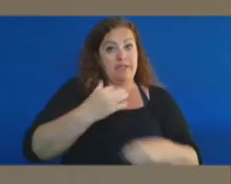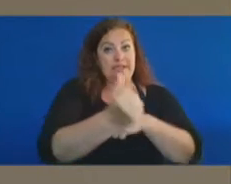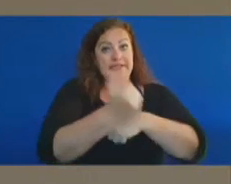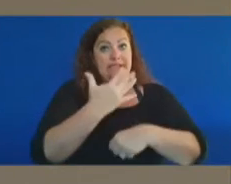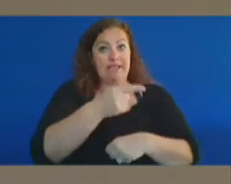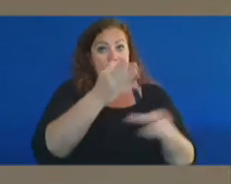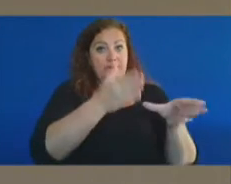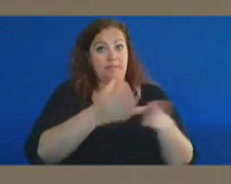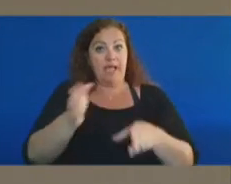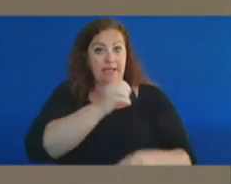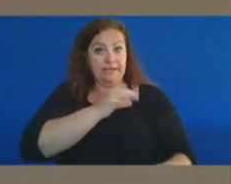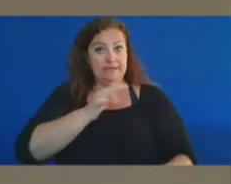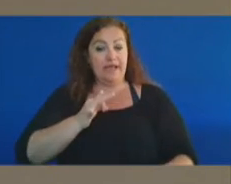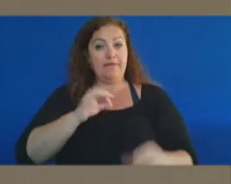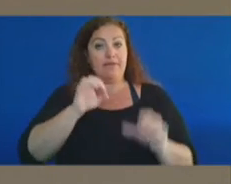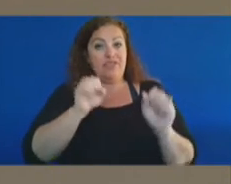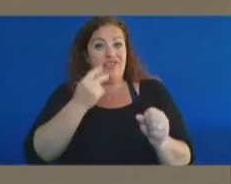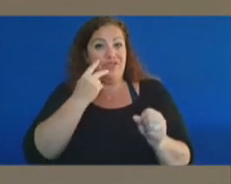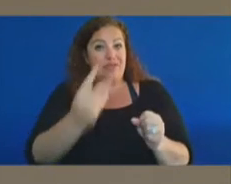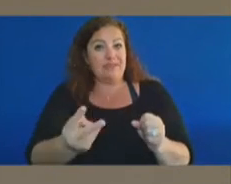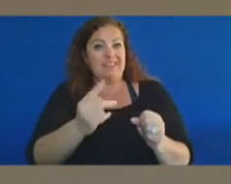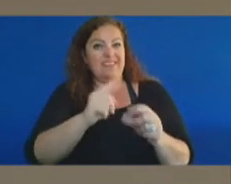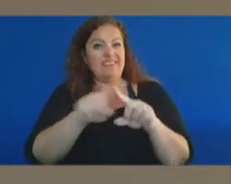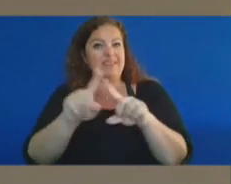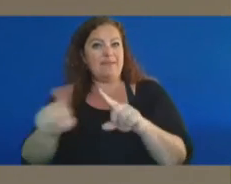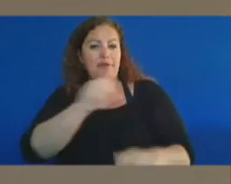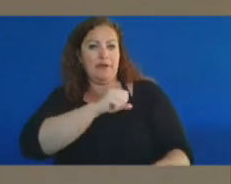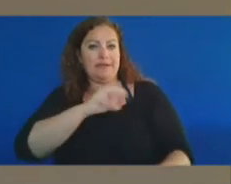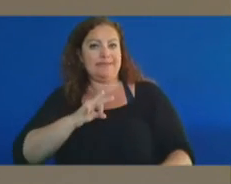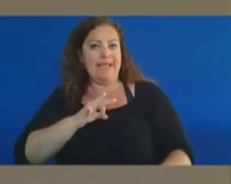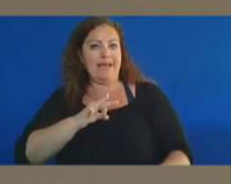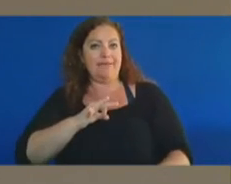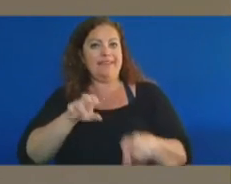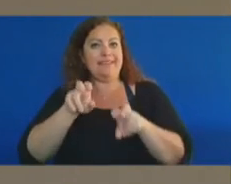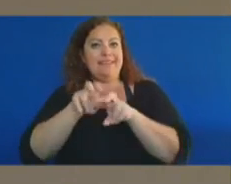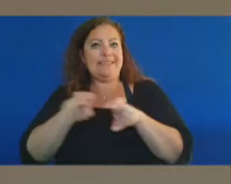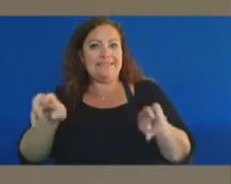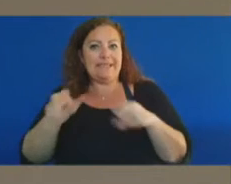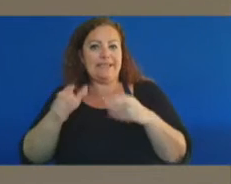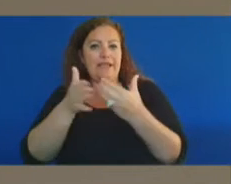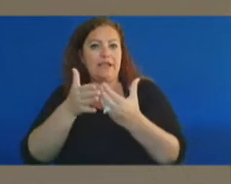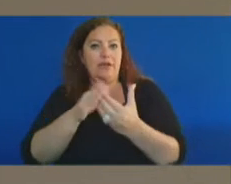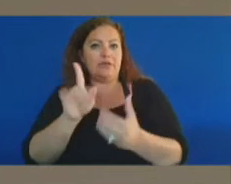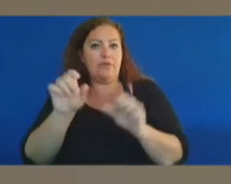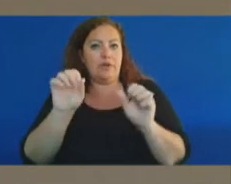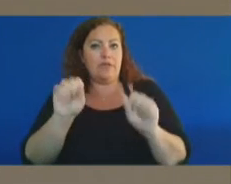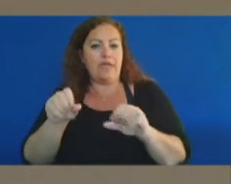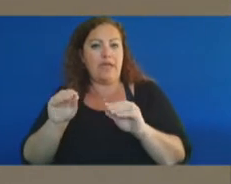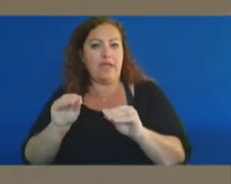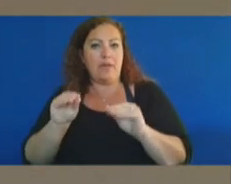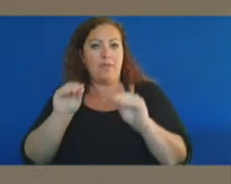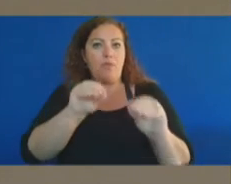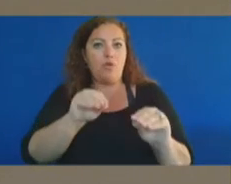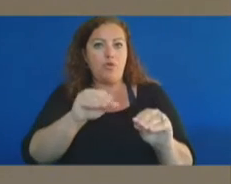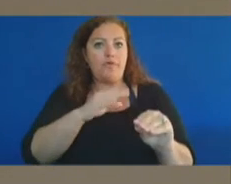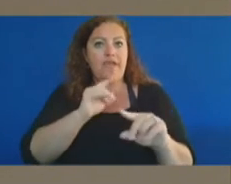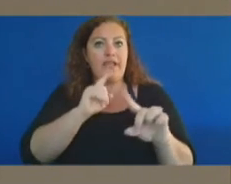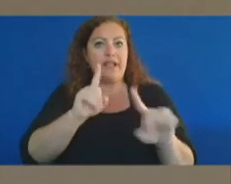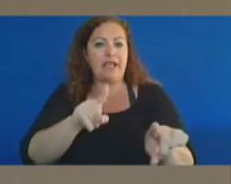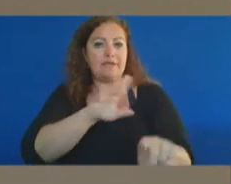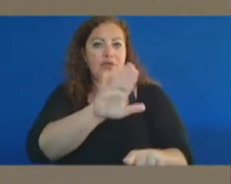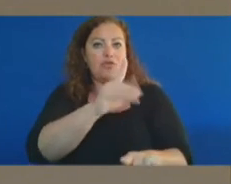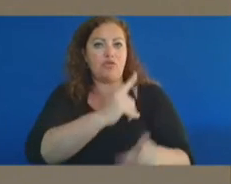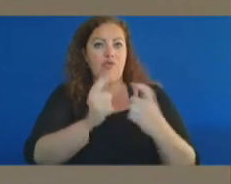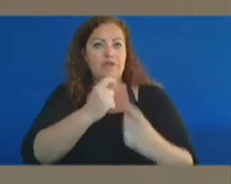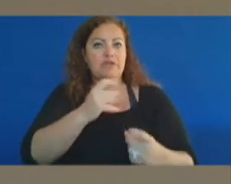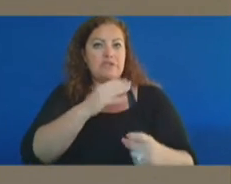staff and you can see a number of our staff members sitting down close to where they're able to move up and address questions and issues